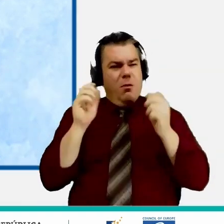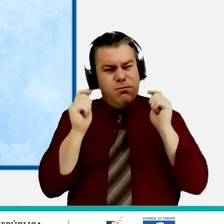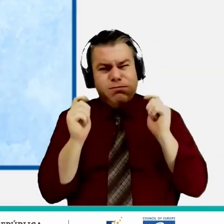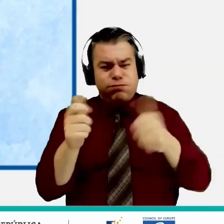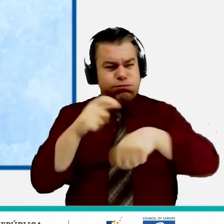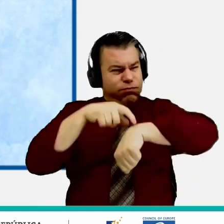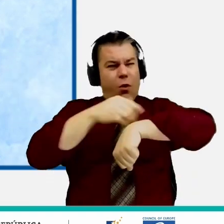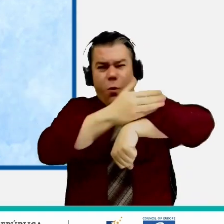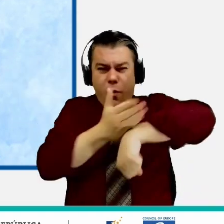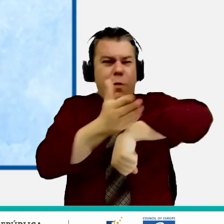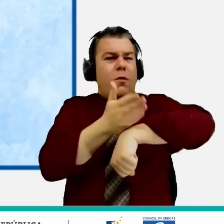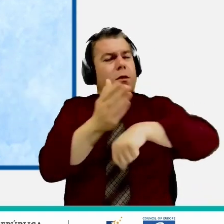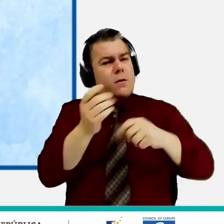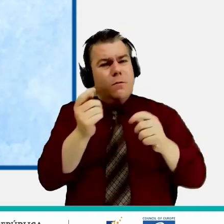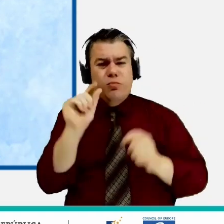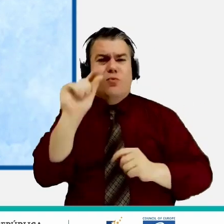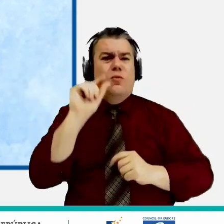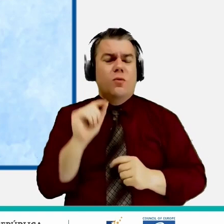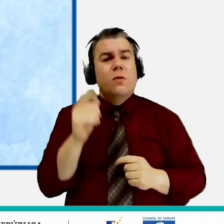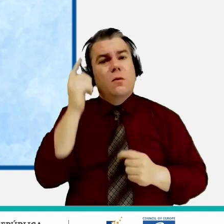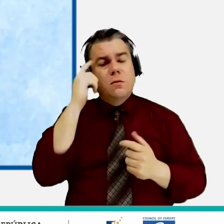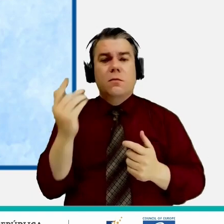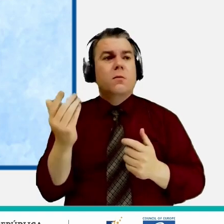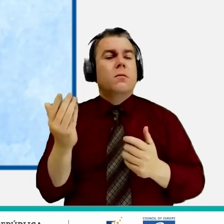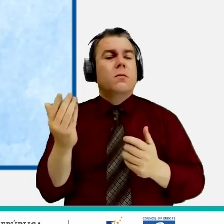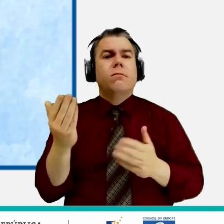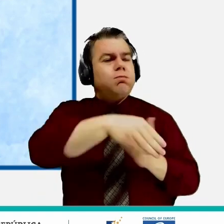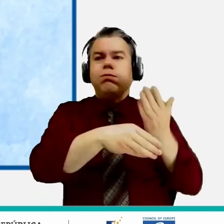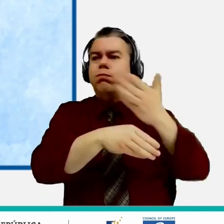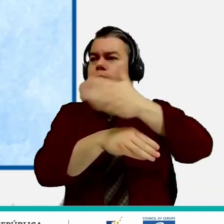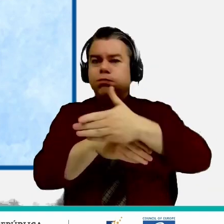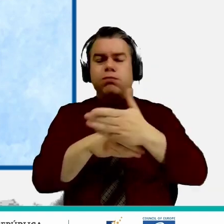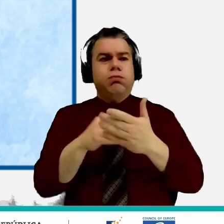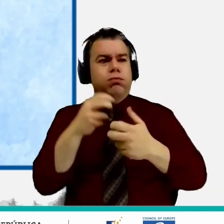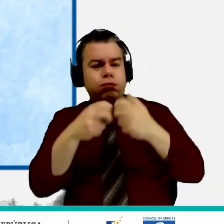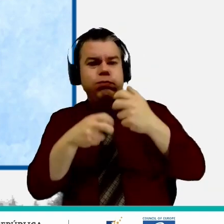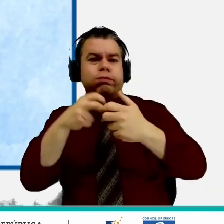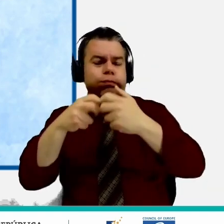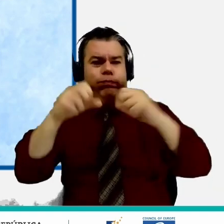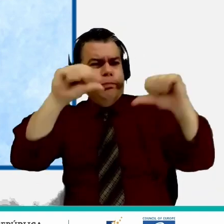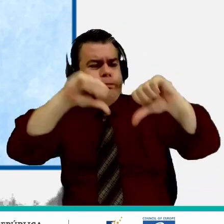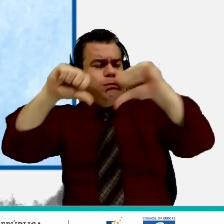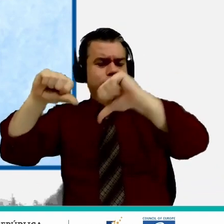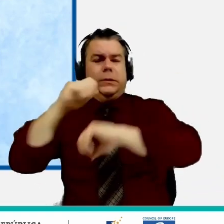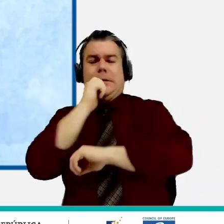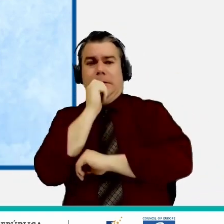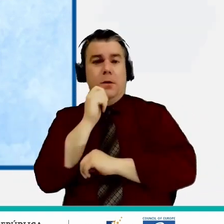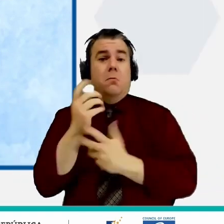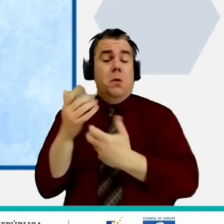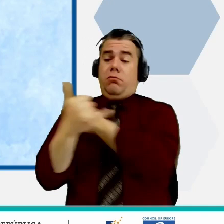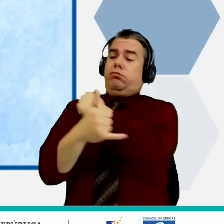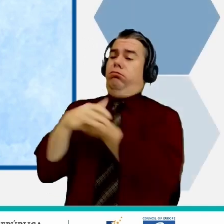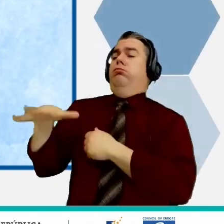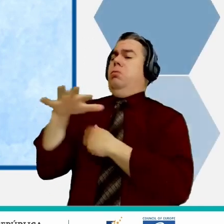of cross-border or transboundary risks. We can have the most perfect systems in the world at a national level, but then if